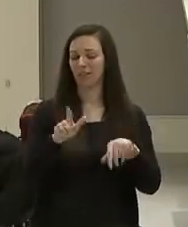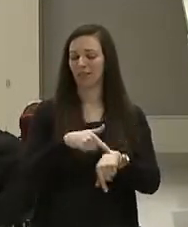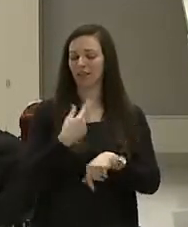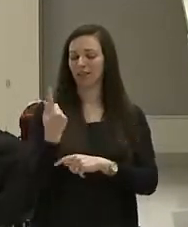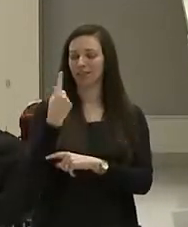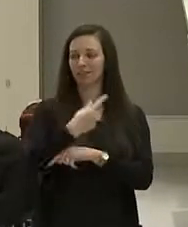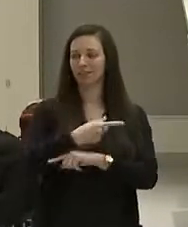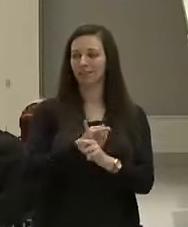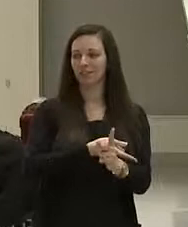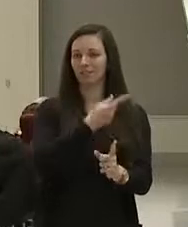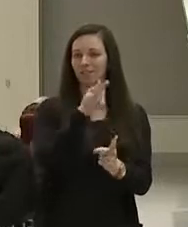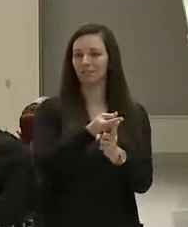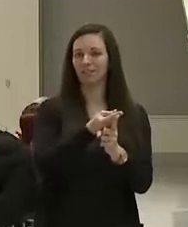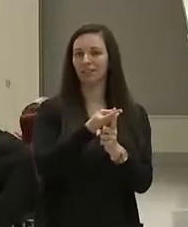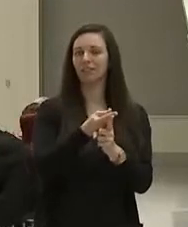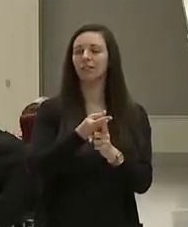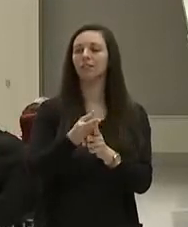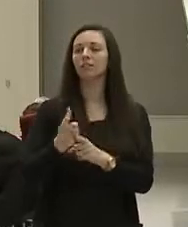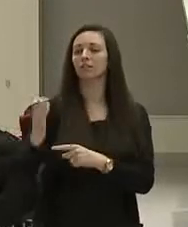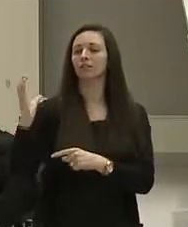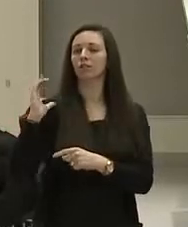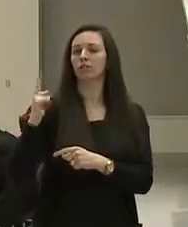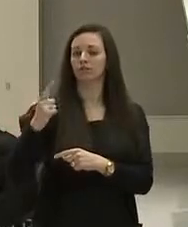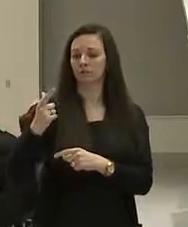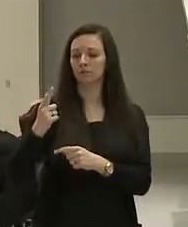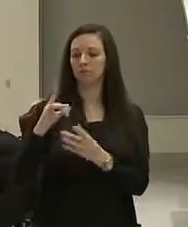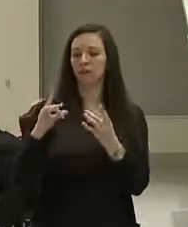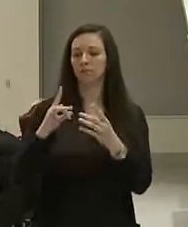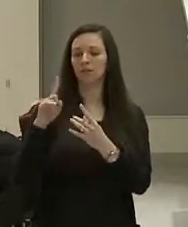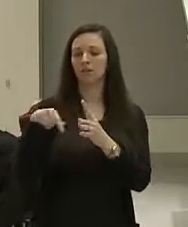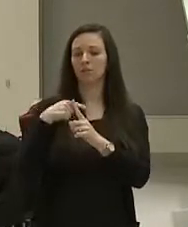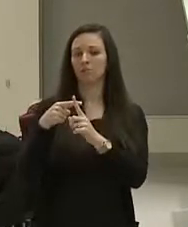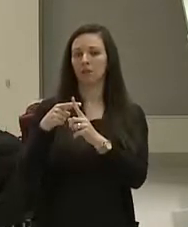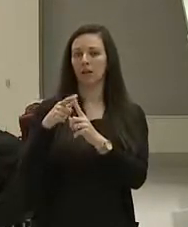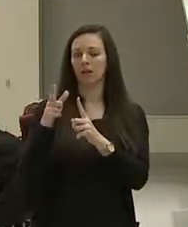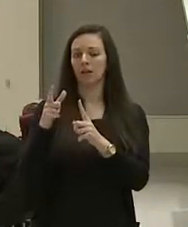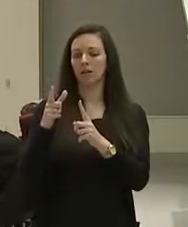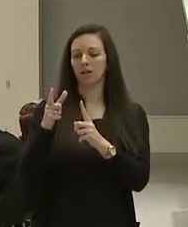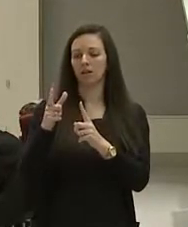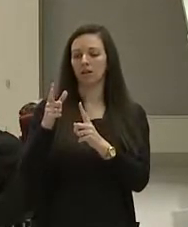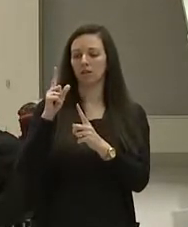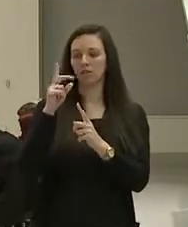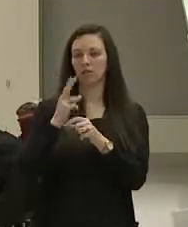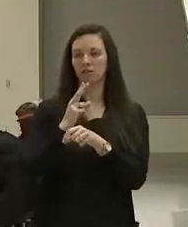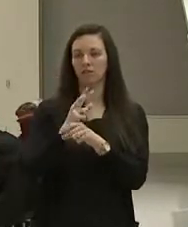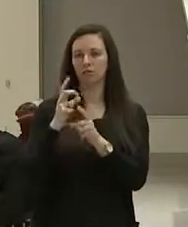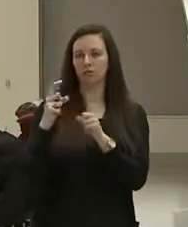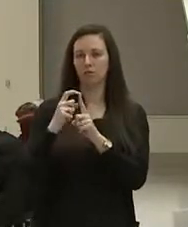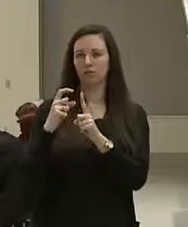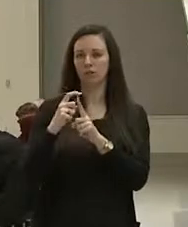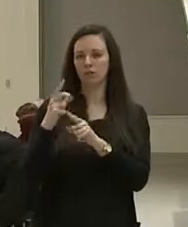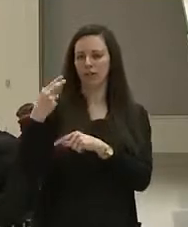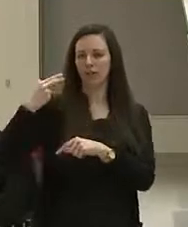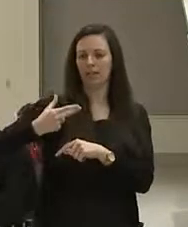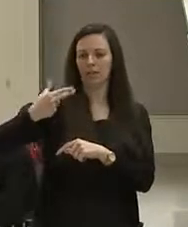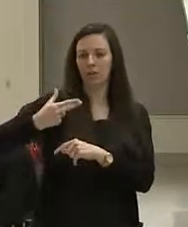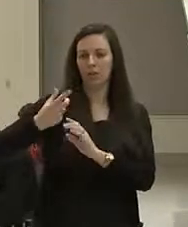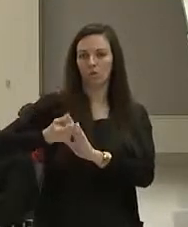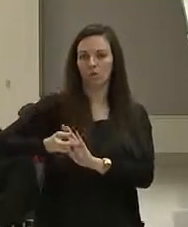Chief Beck commented about how, I think he used the term, a kind of a historic moment